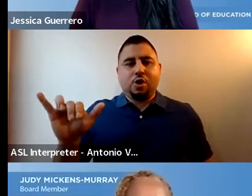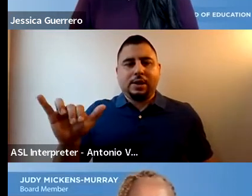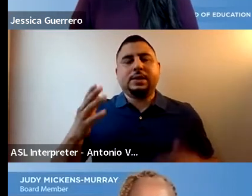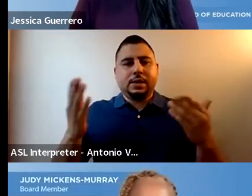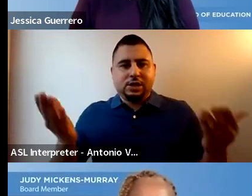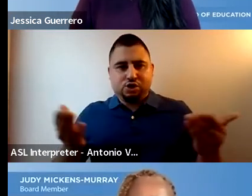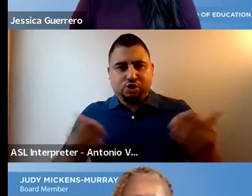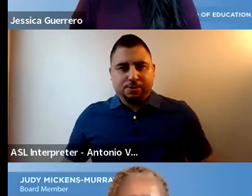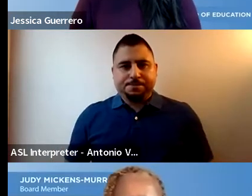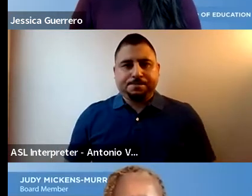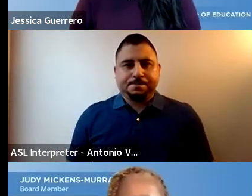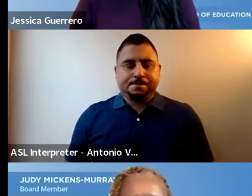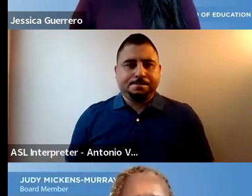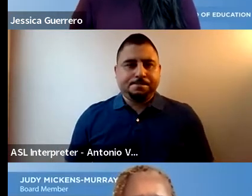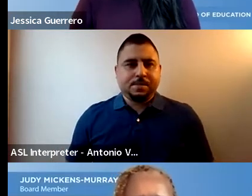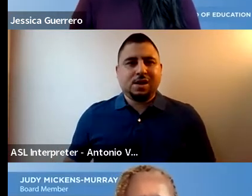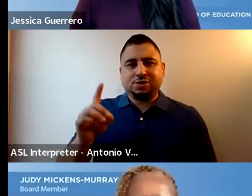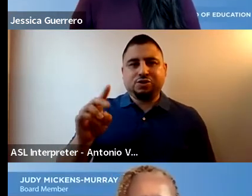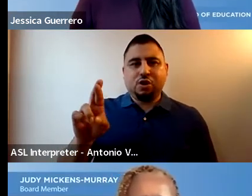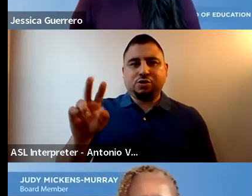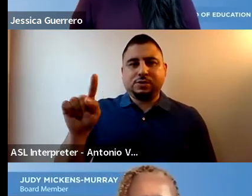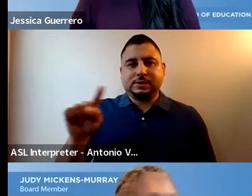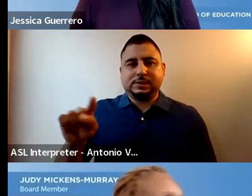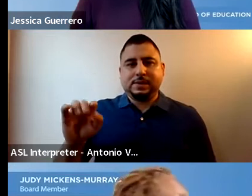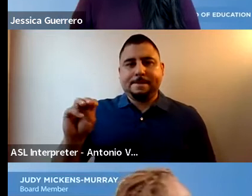Here. Dr. Z. Miller?